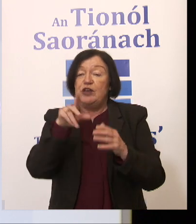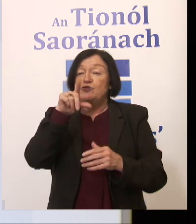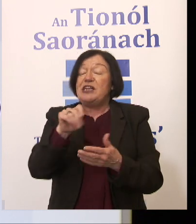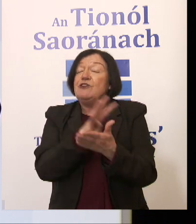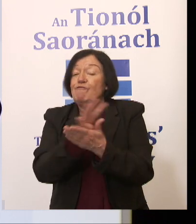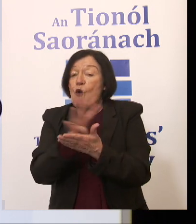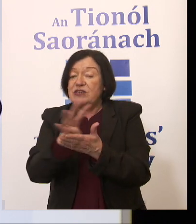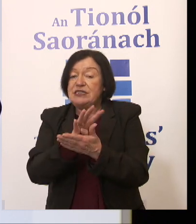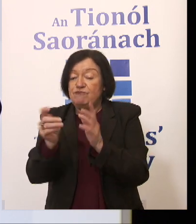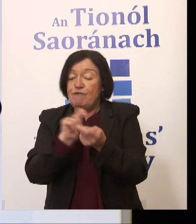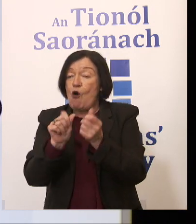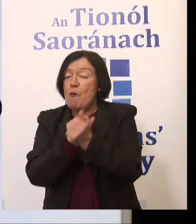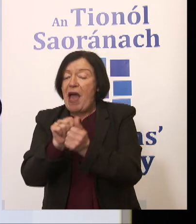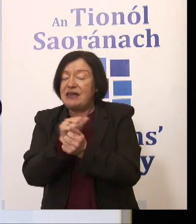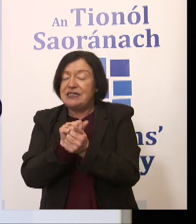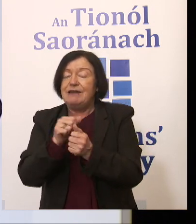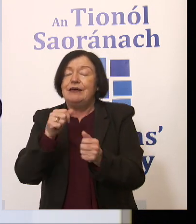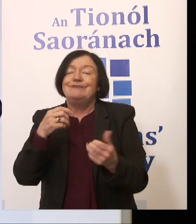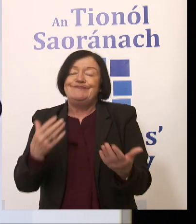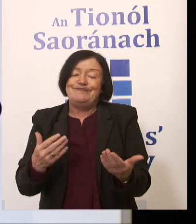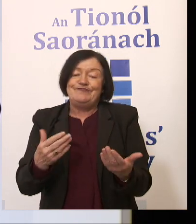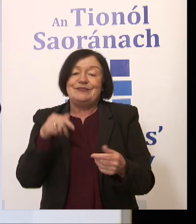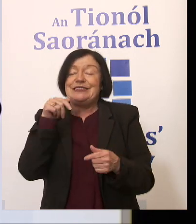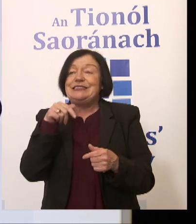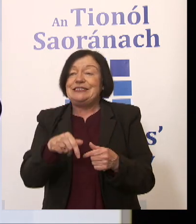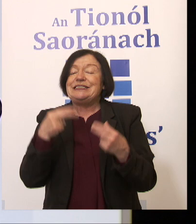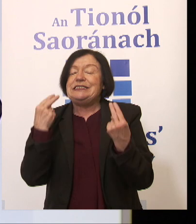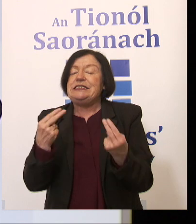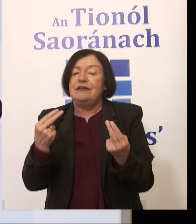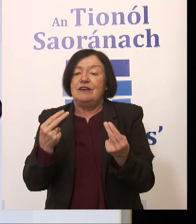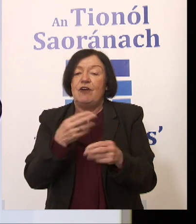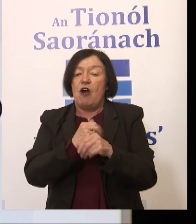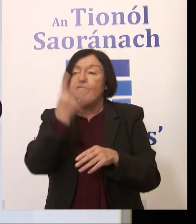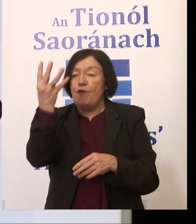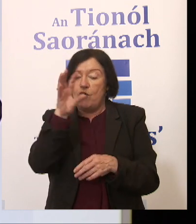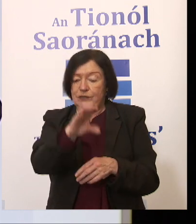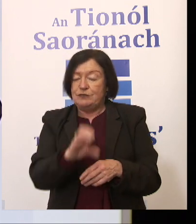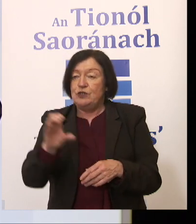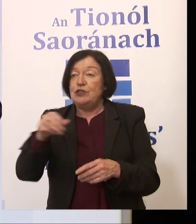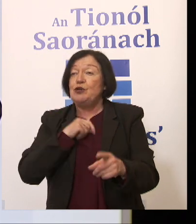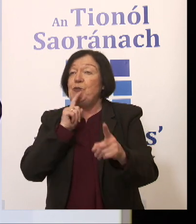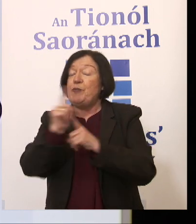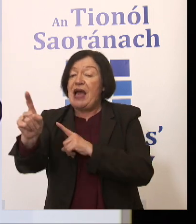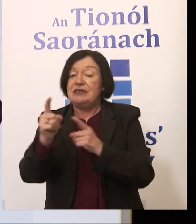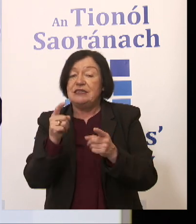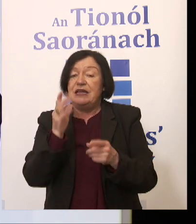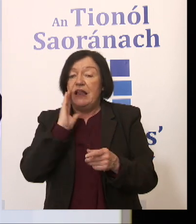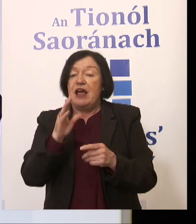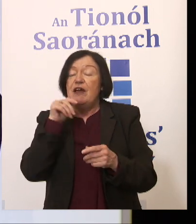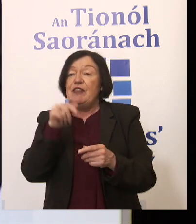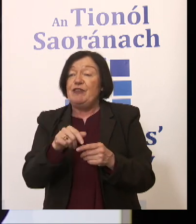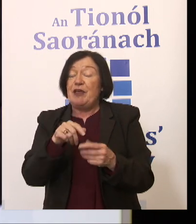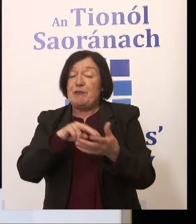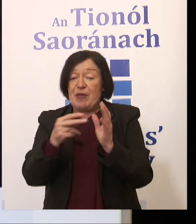2014. And again, I suppose that this required all 4 Dublin local authorities to pass a resolution allowing for a plebiscite in